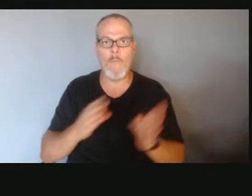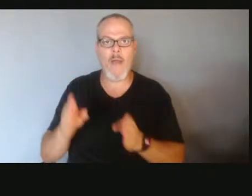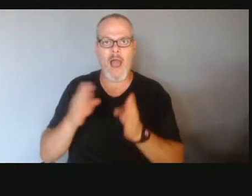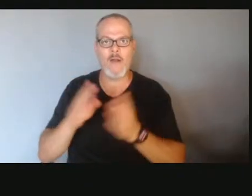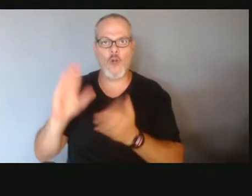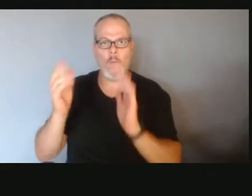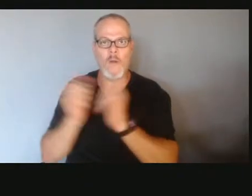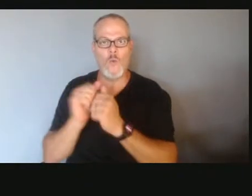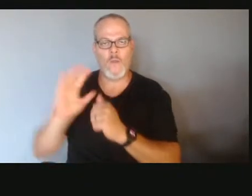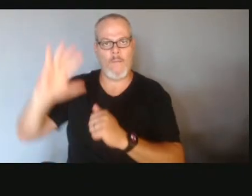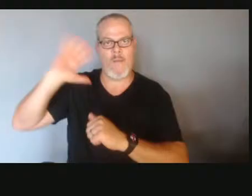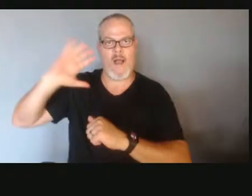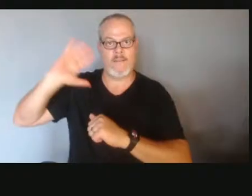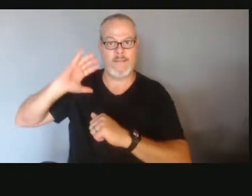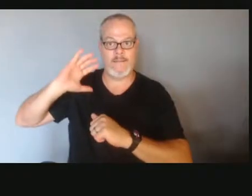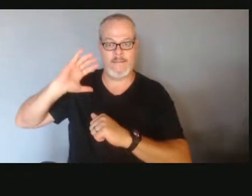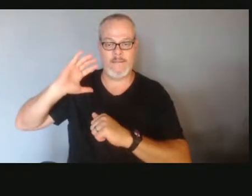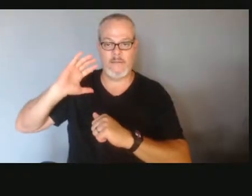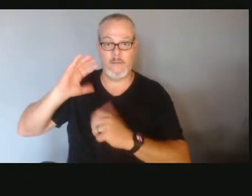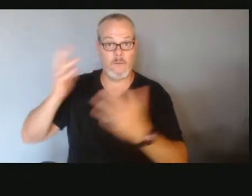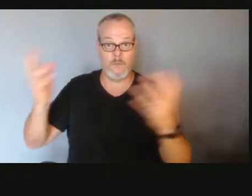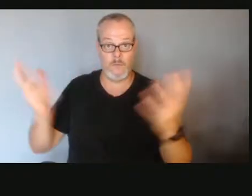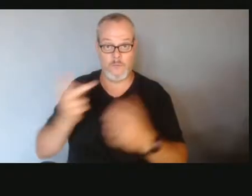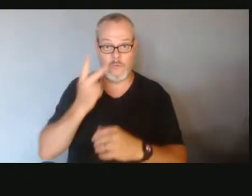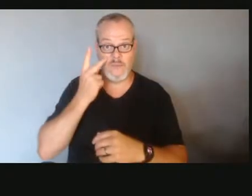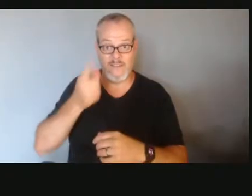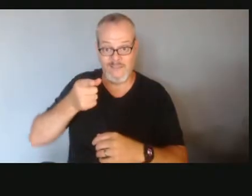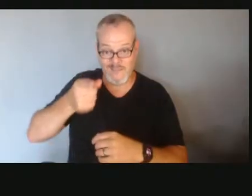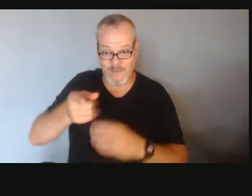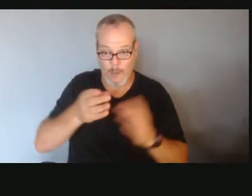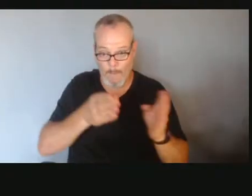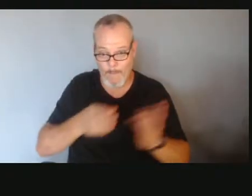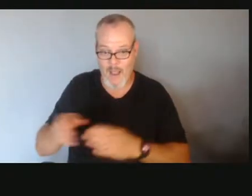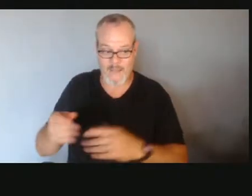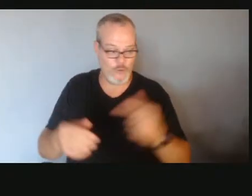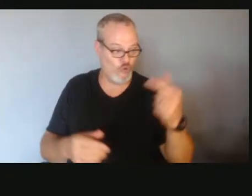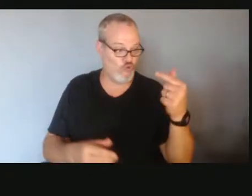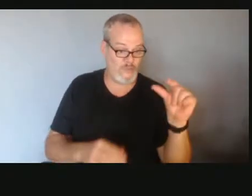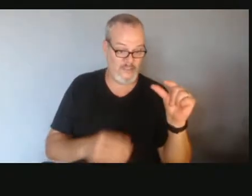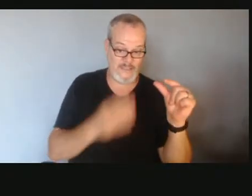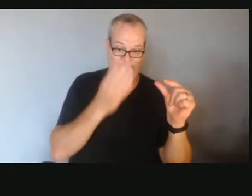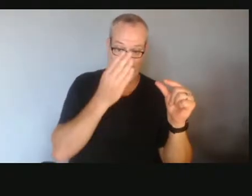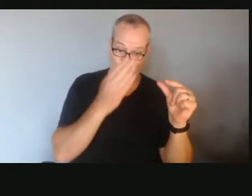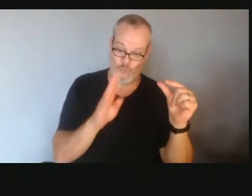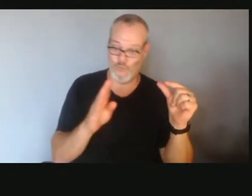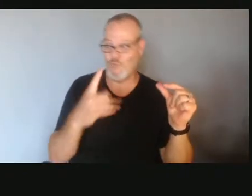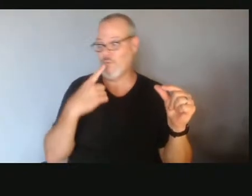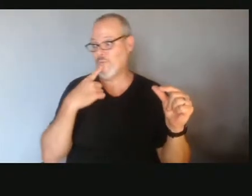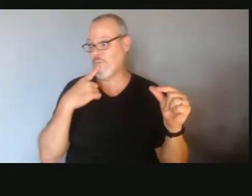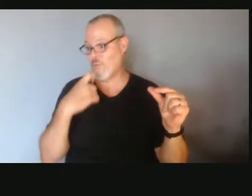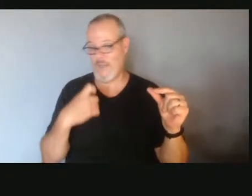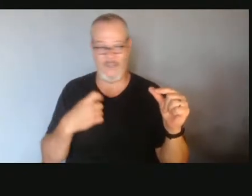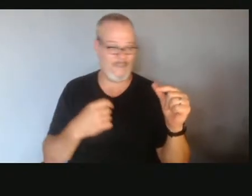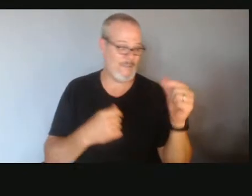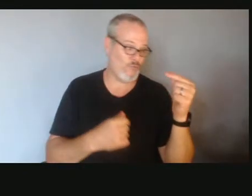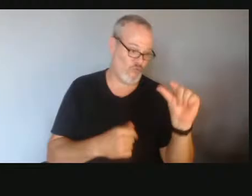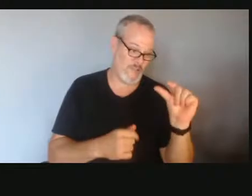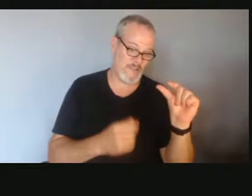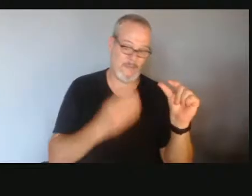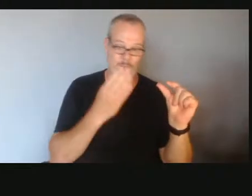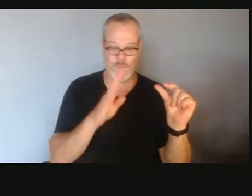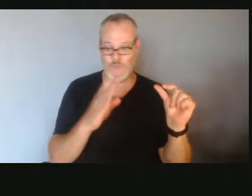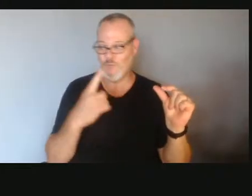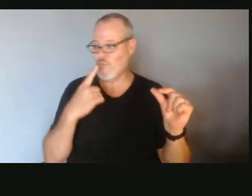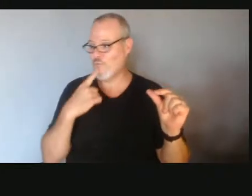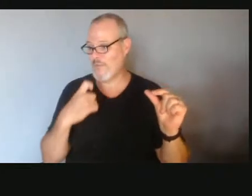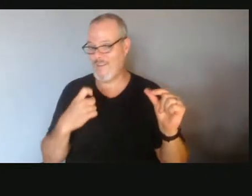So what you see here is a pattern of going green to blue to red. So green to blue to